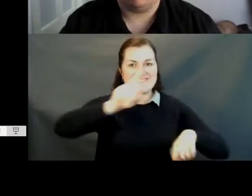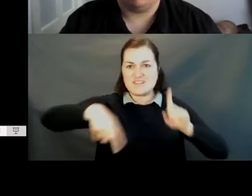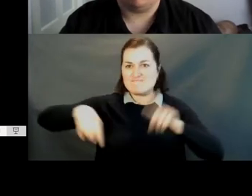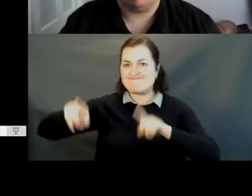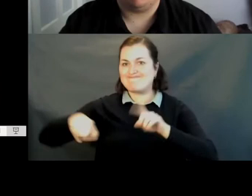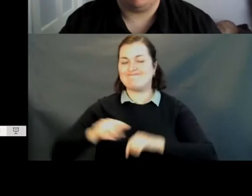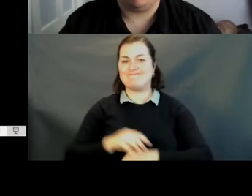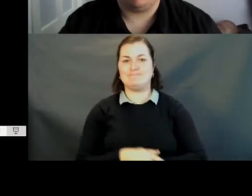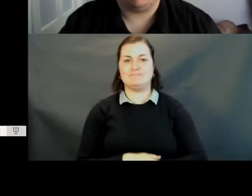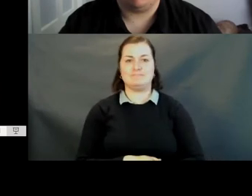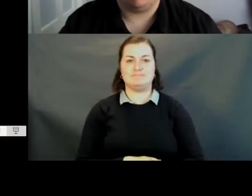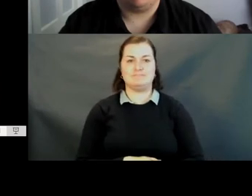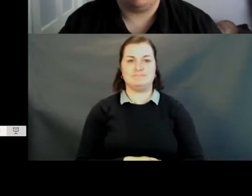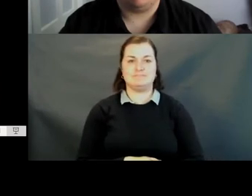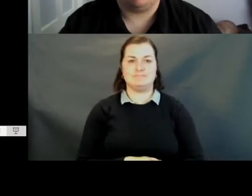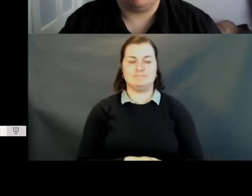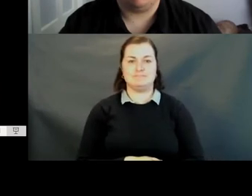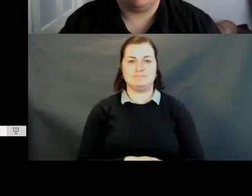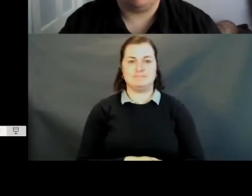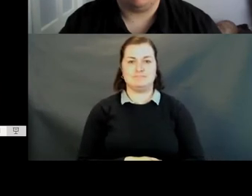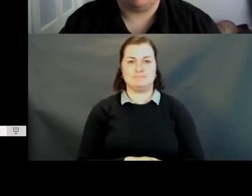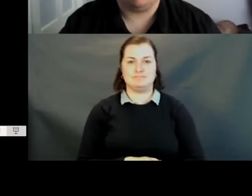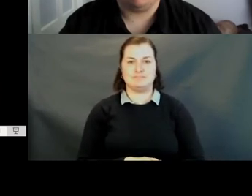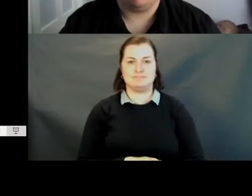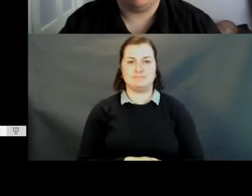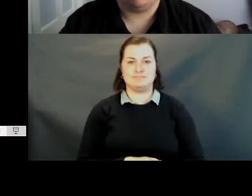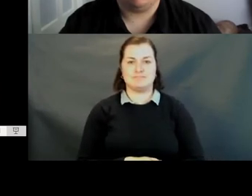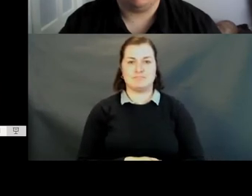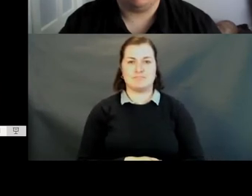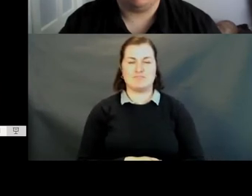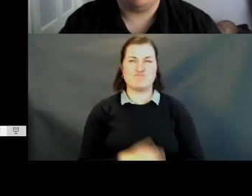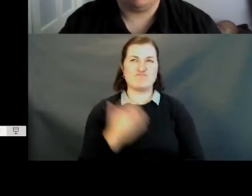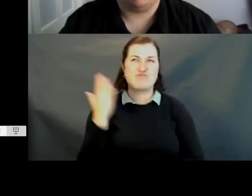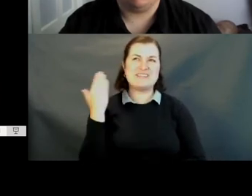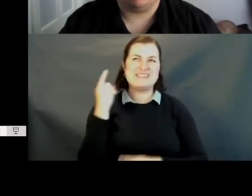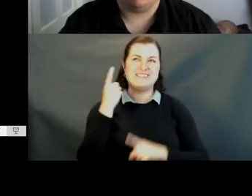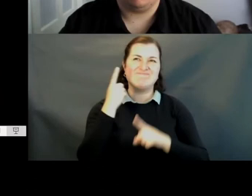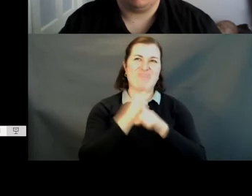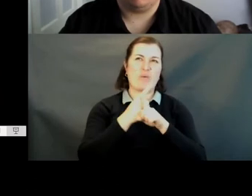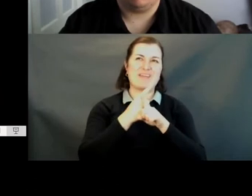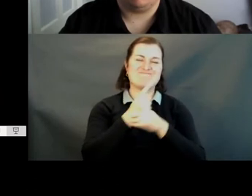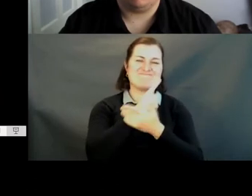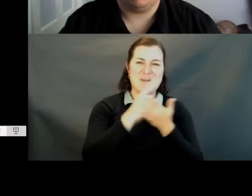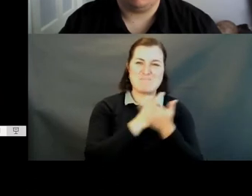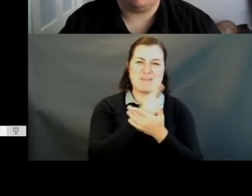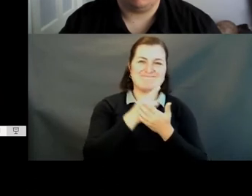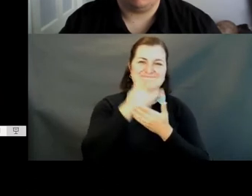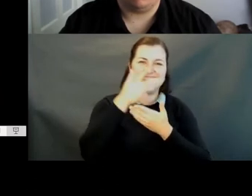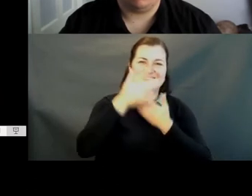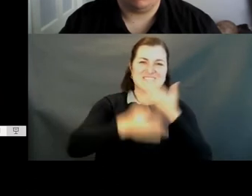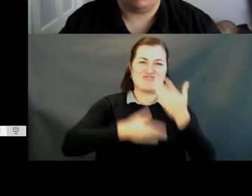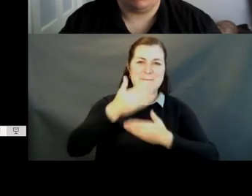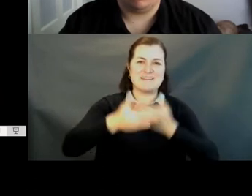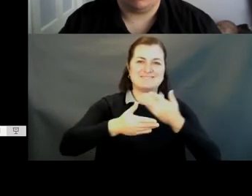a little bit too recently, I think, we've been talking about describing diversity. It's something that we've always done, we've had to do, but we've